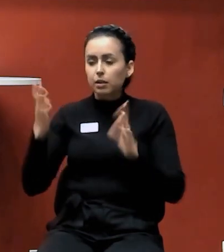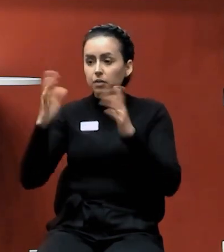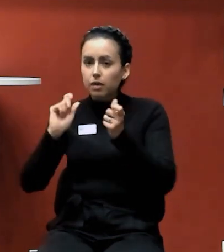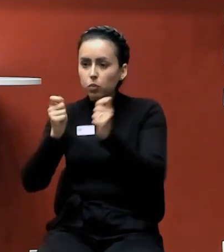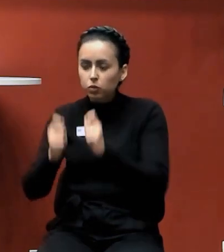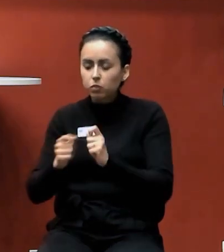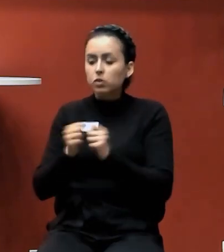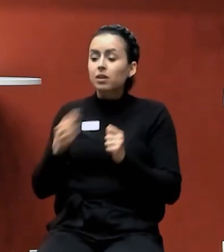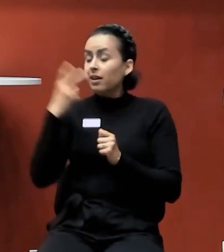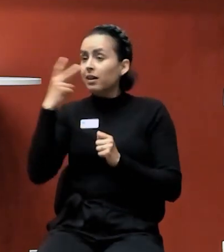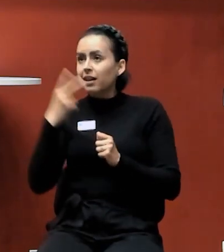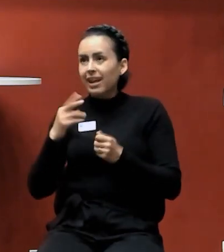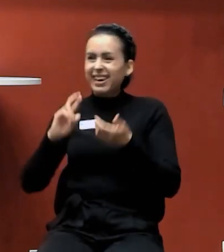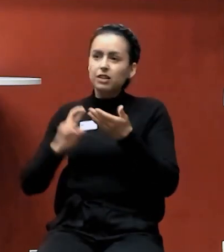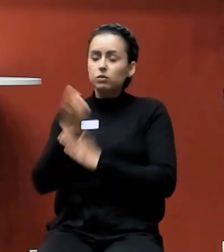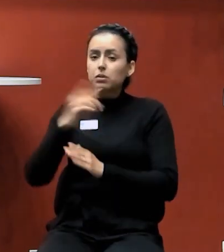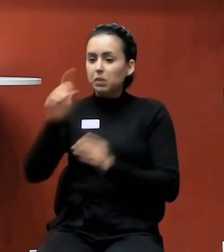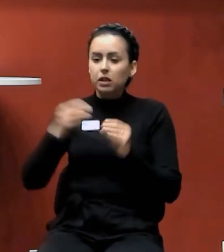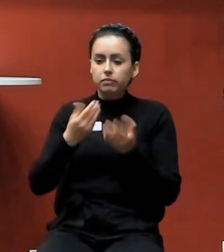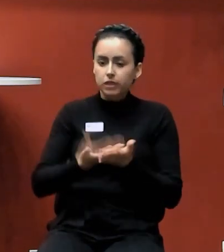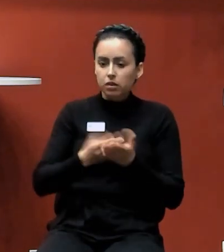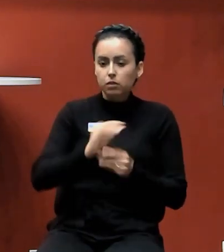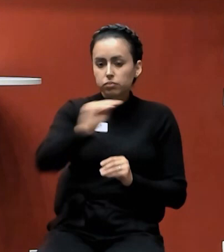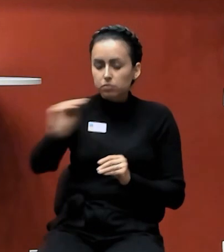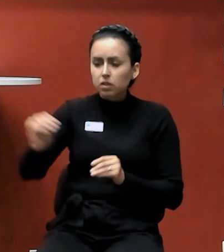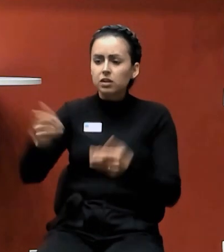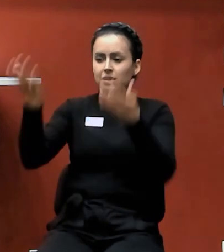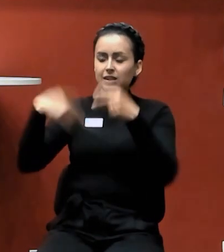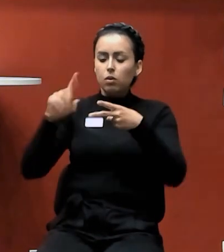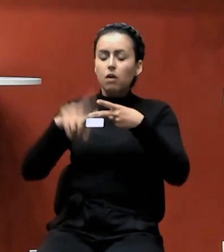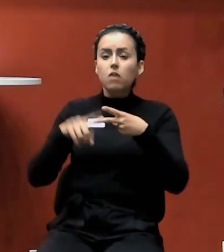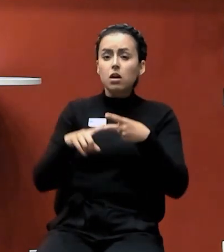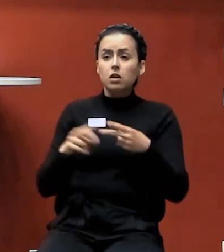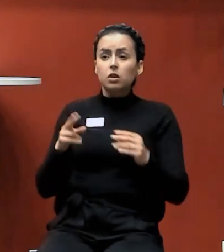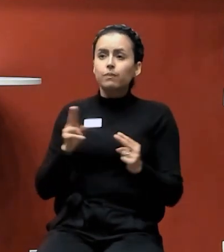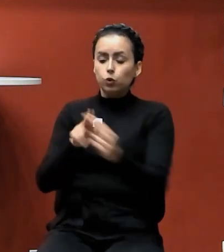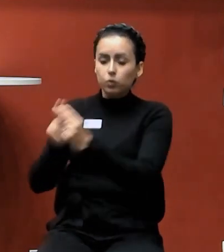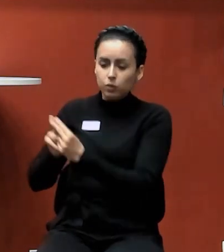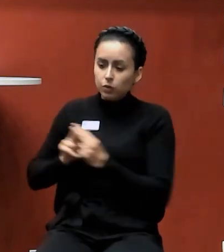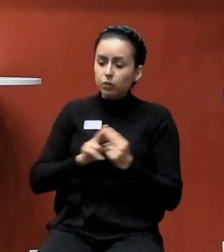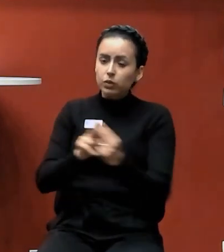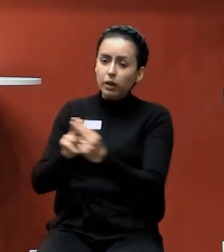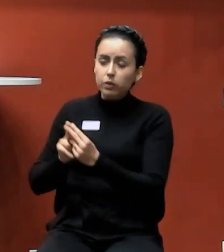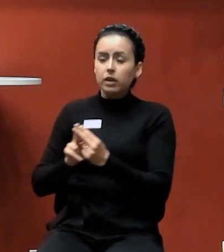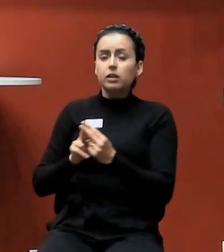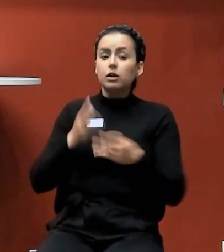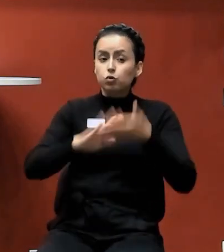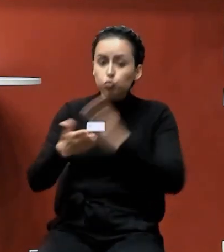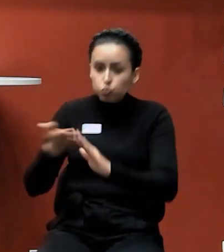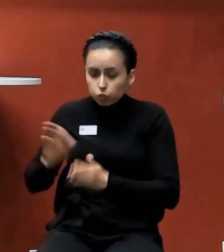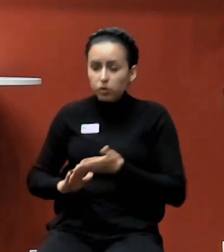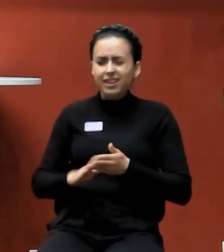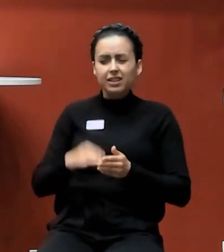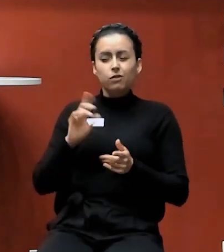actually going. And then there are the next level is more about these connections and relationships, which can be a bit